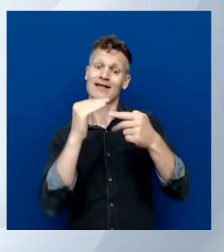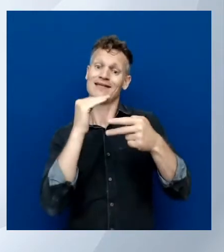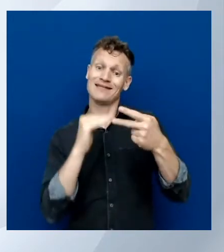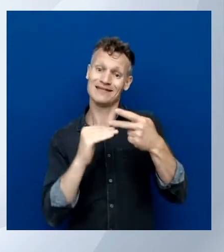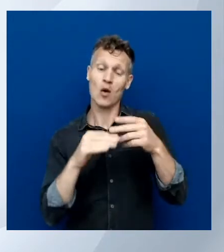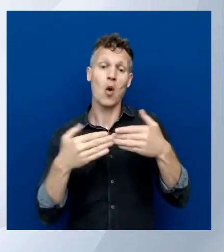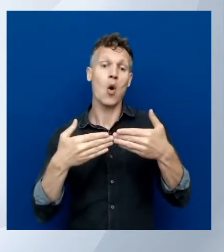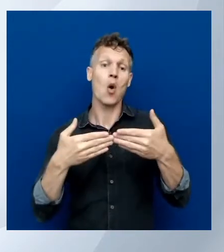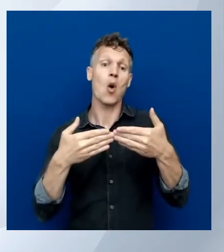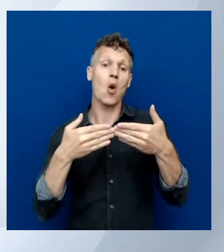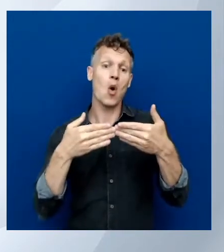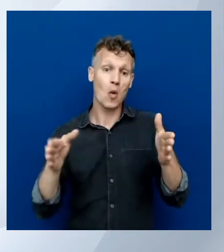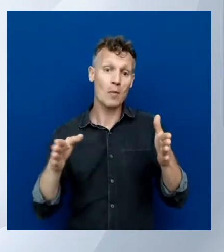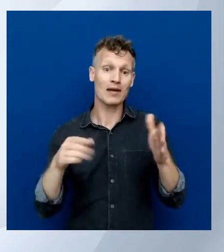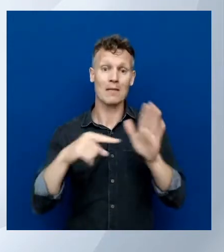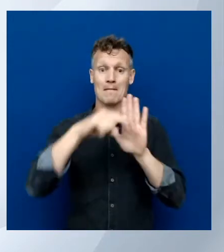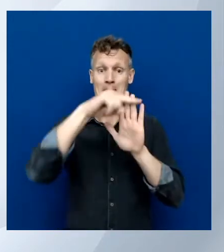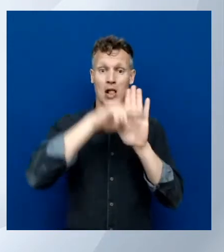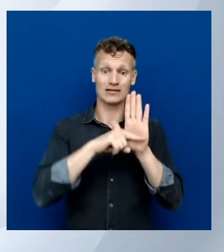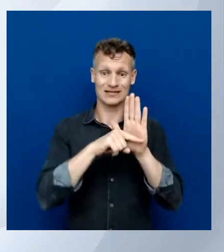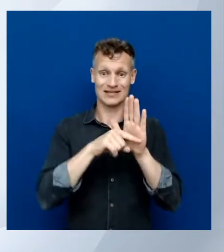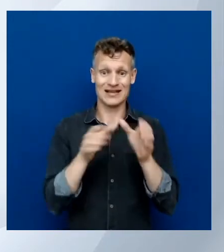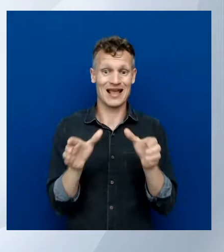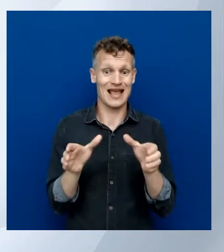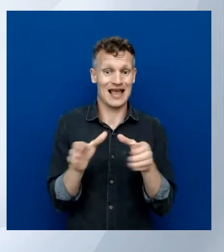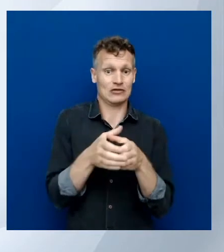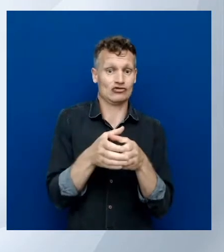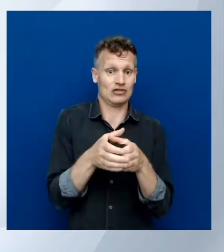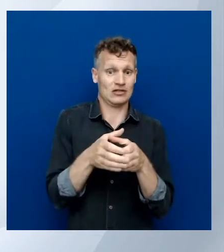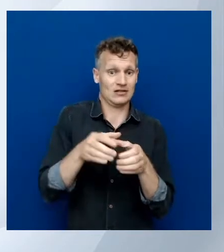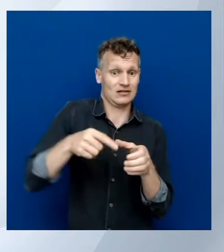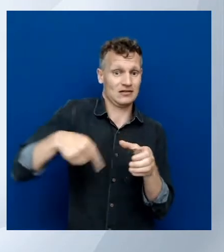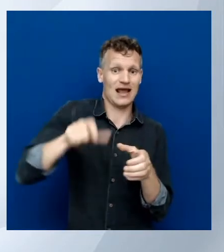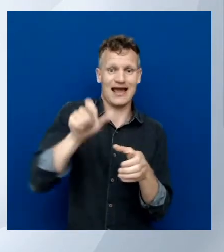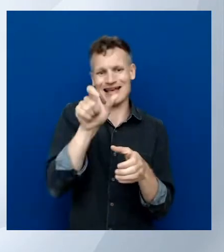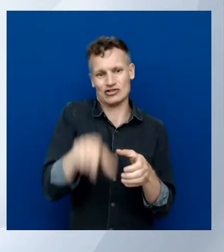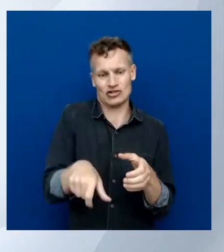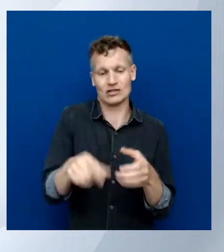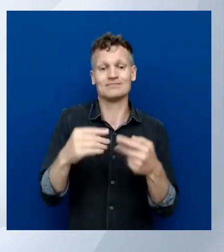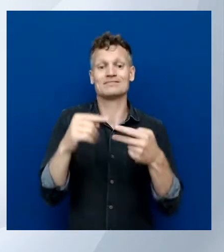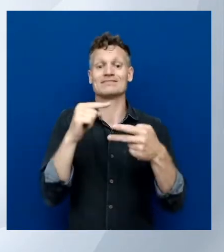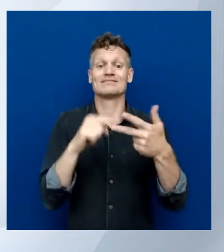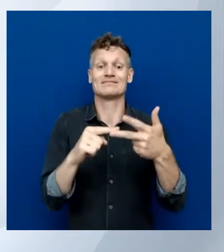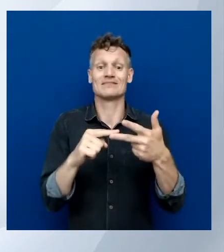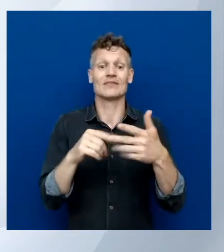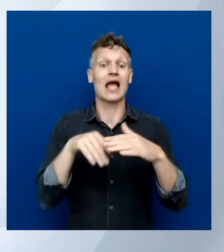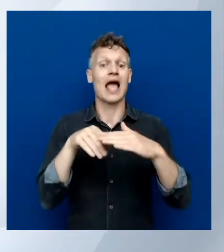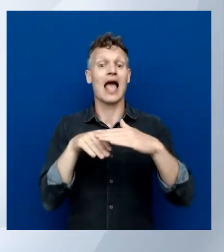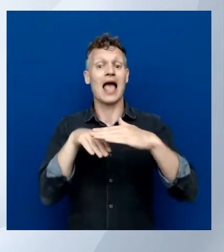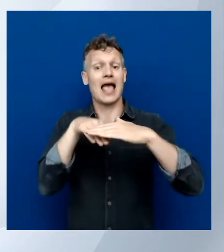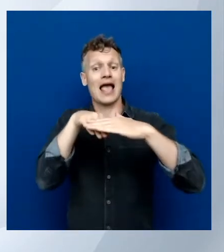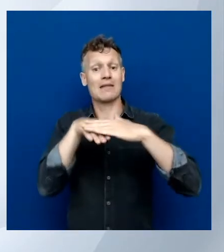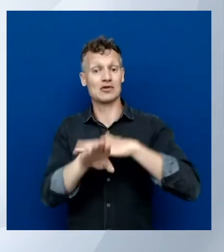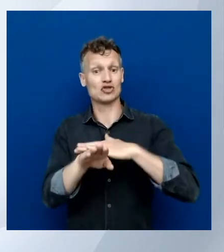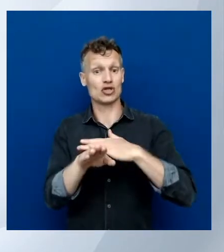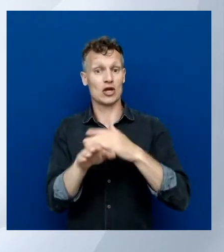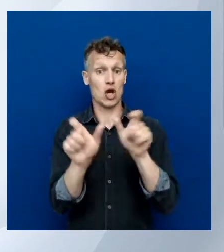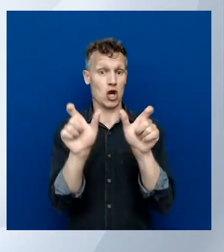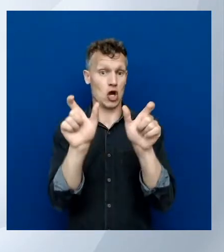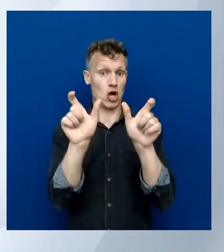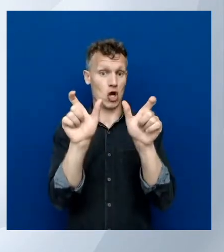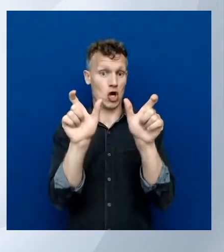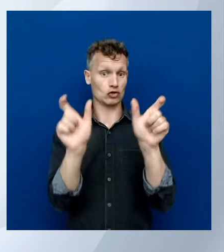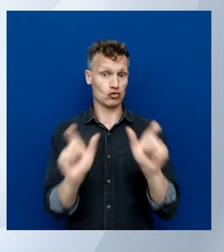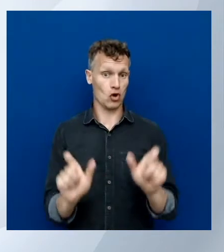admission control in the API server. Then we're going to set up Gatekeeper. We're going to look into Azure